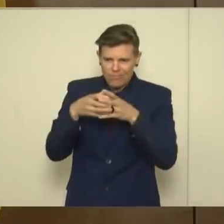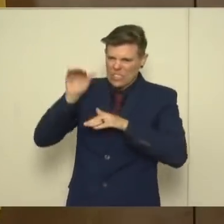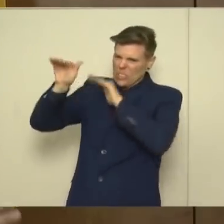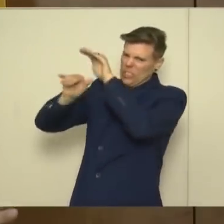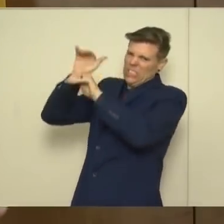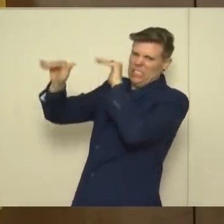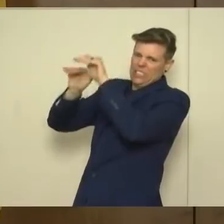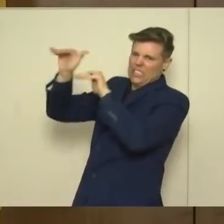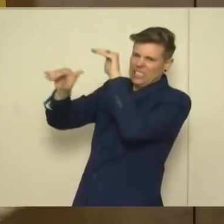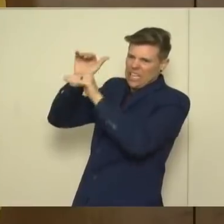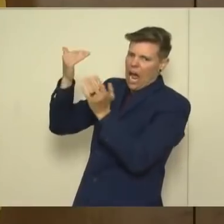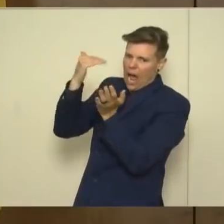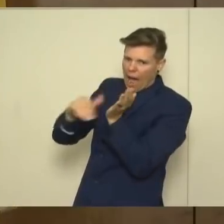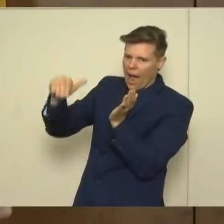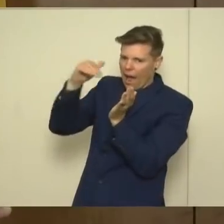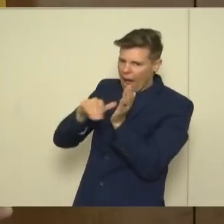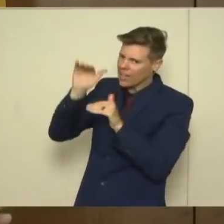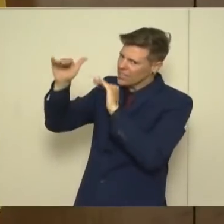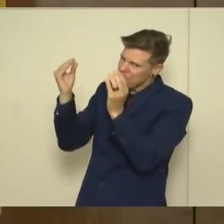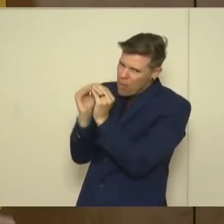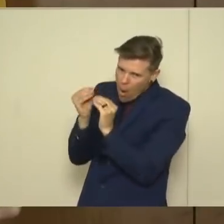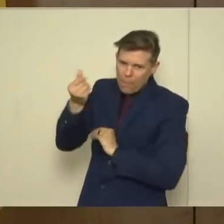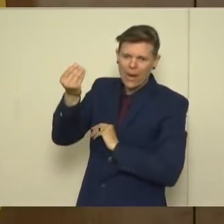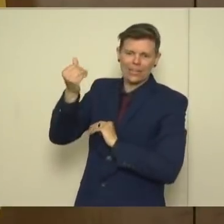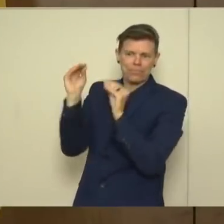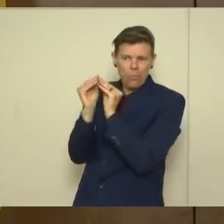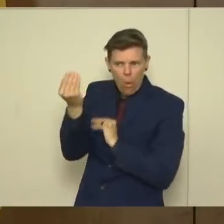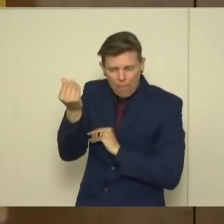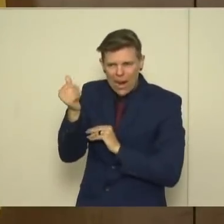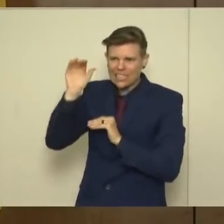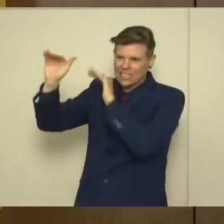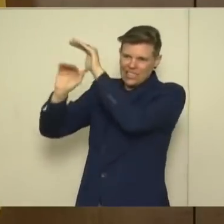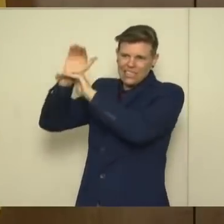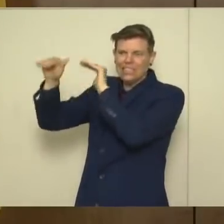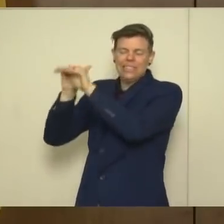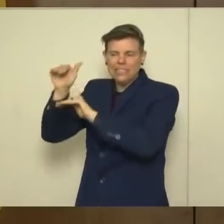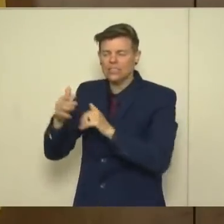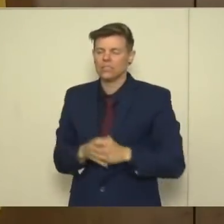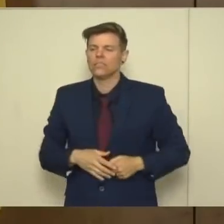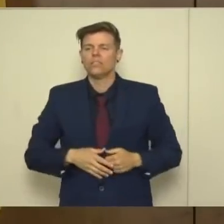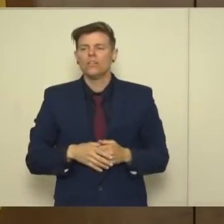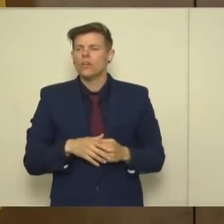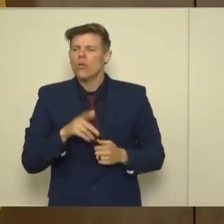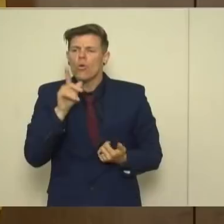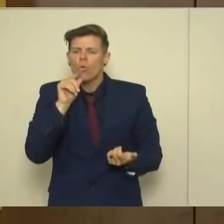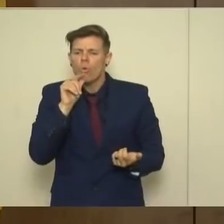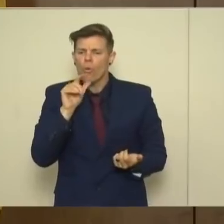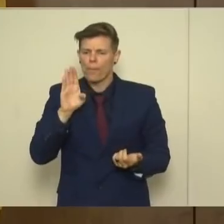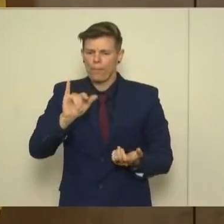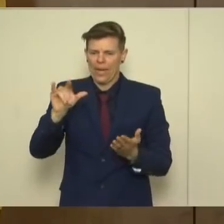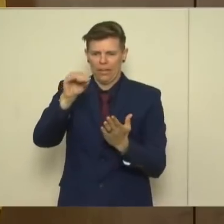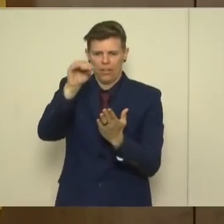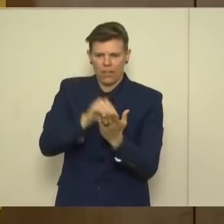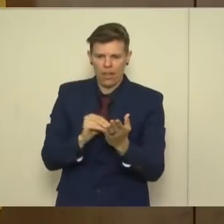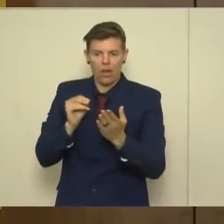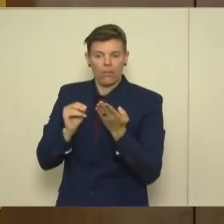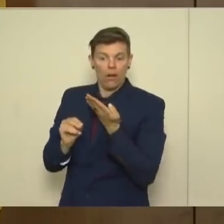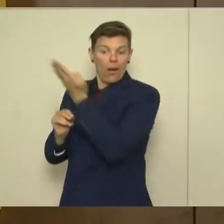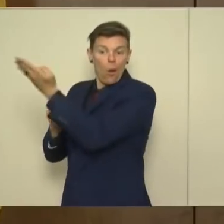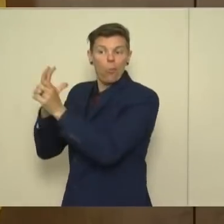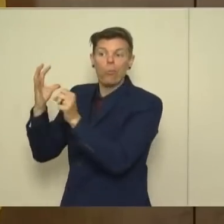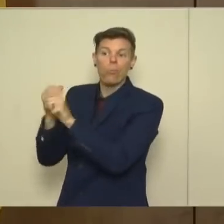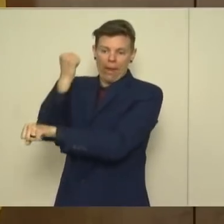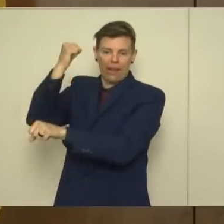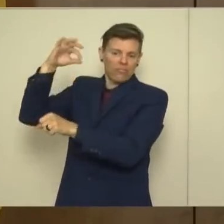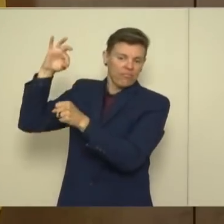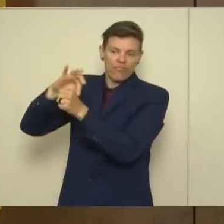how much more and whose bill is going to, reign supreme and garner enough votes in about that